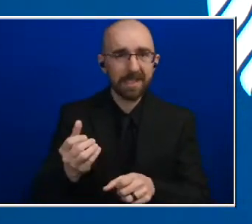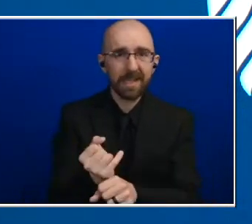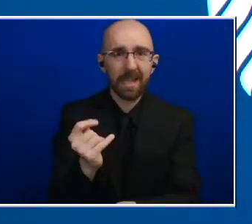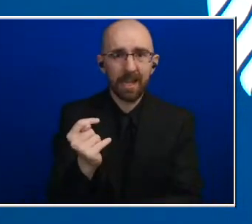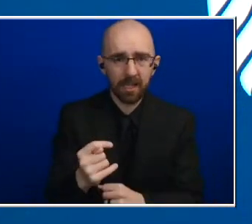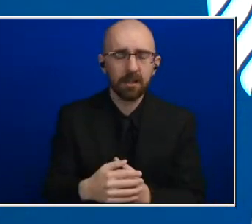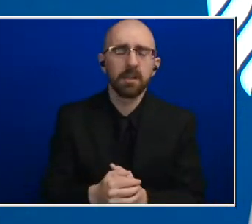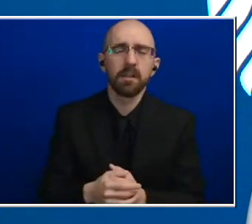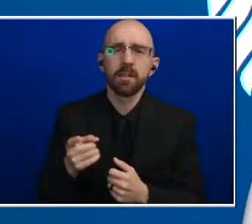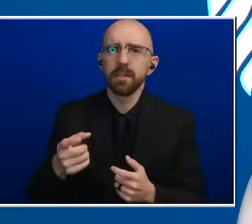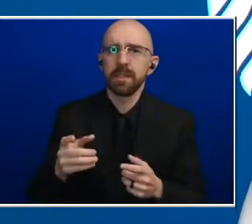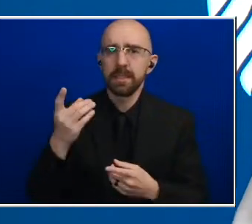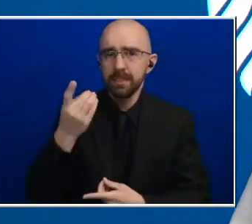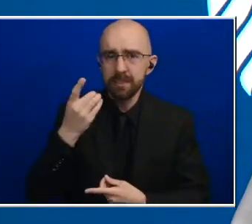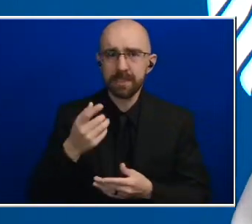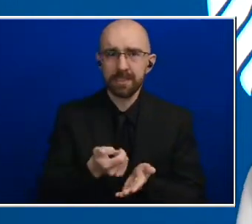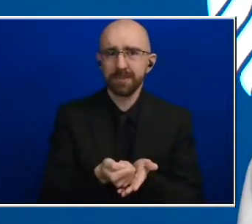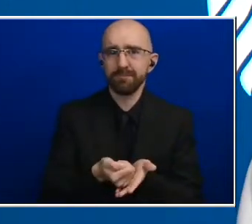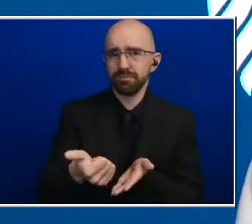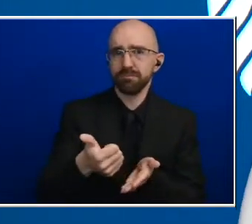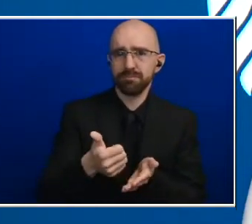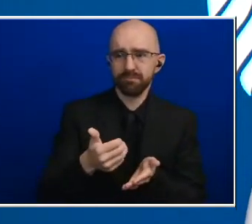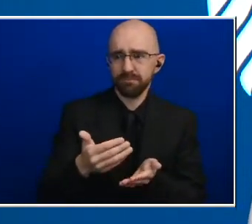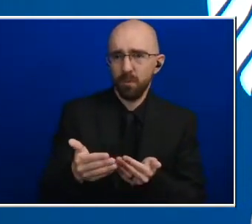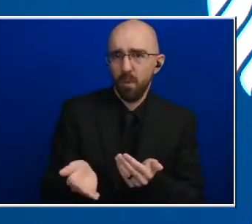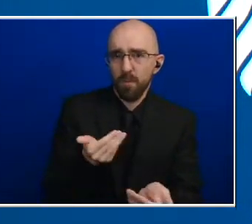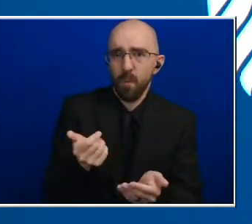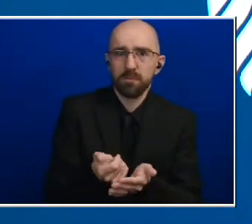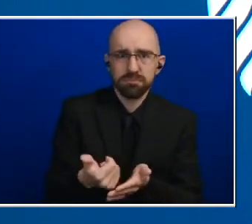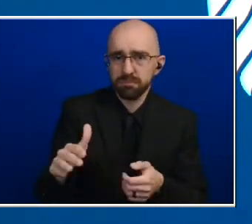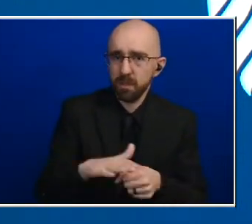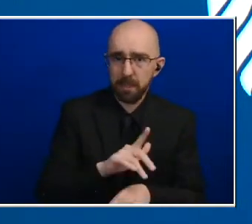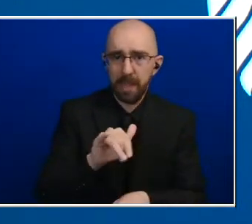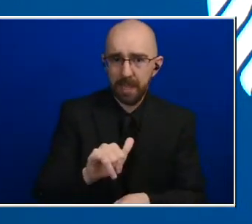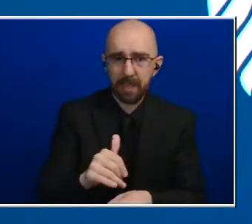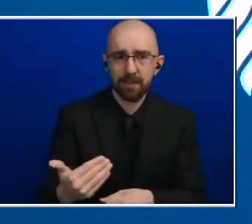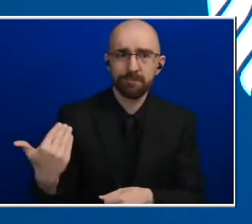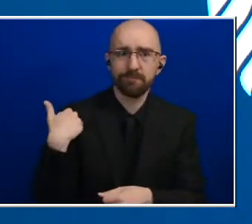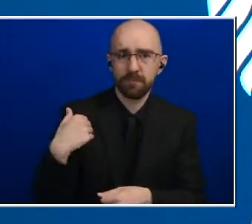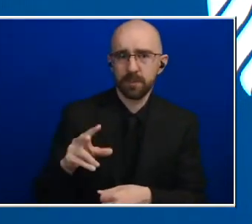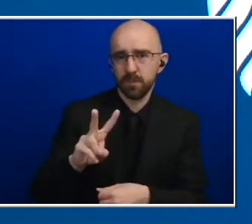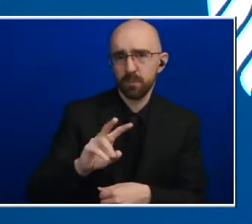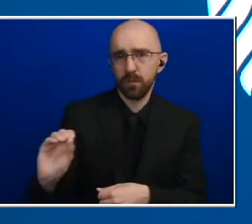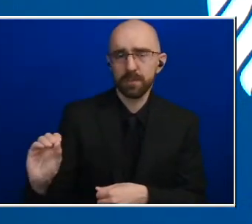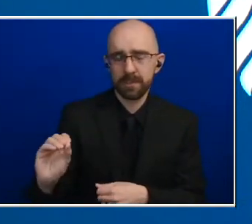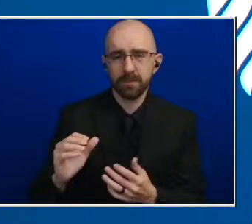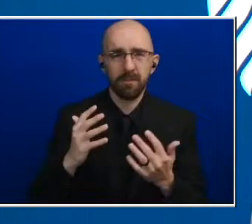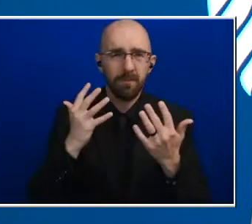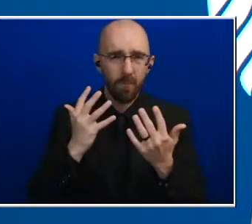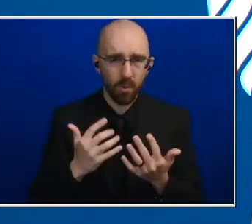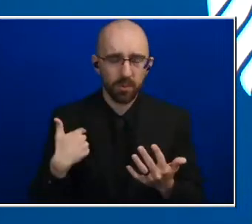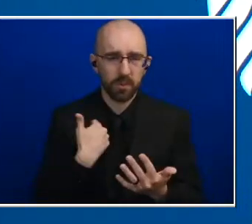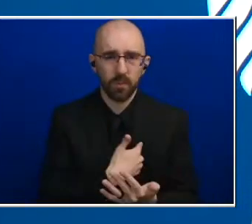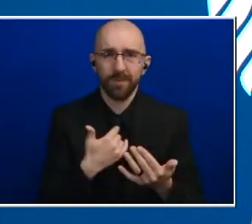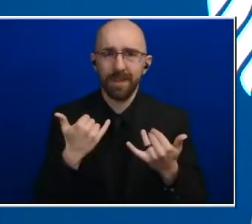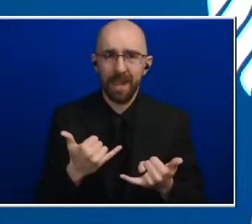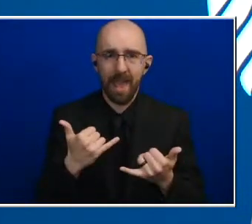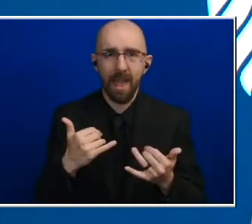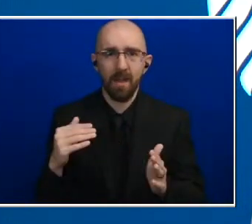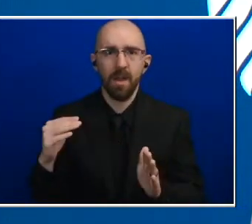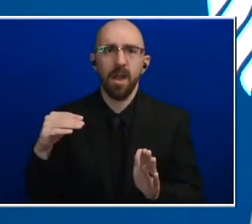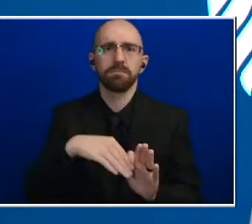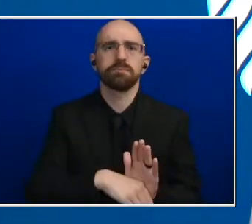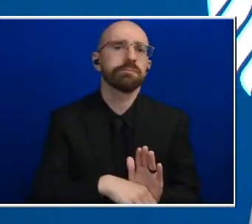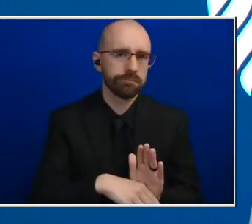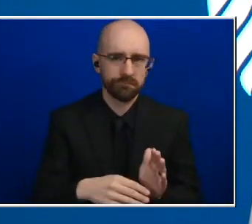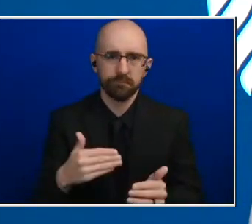largely eliminated from the United States for local spread back in 2000. Unfortunately, we have now reverted. We know that there